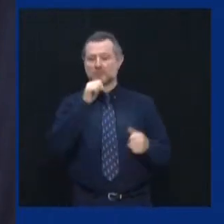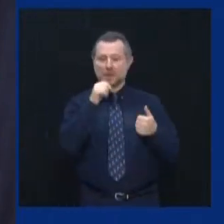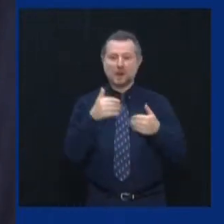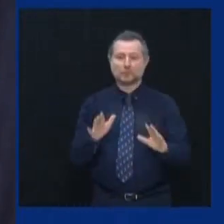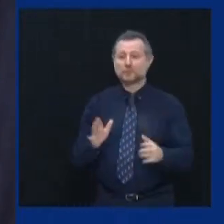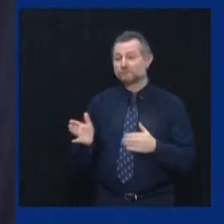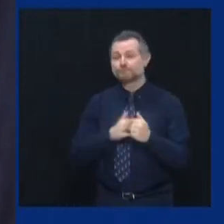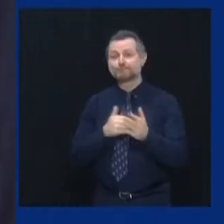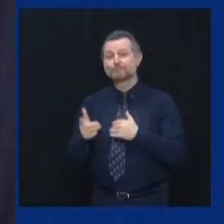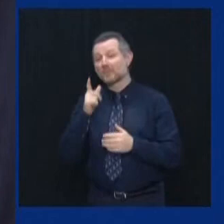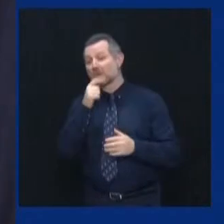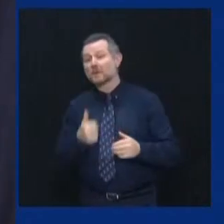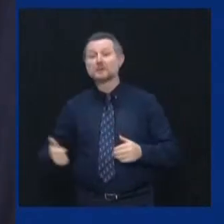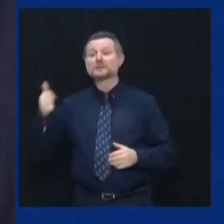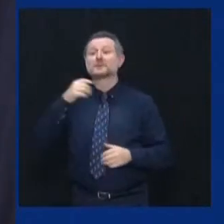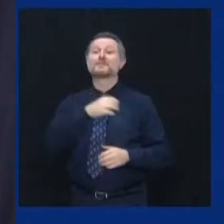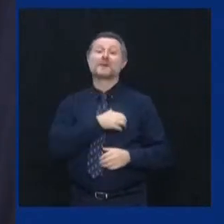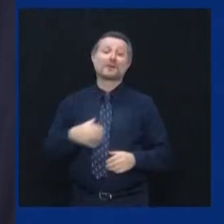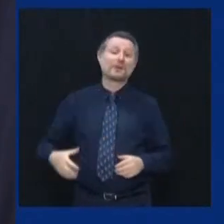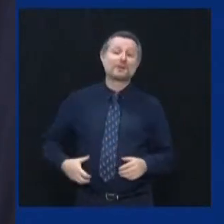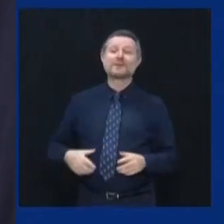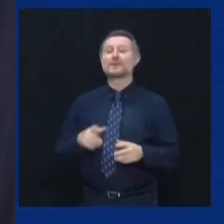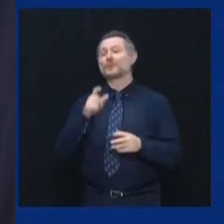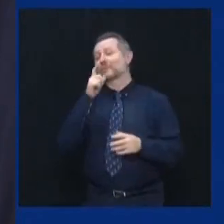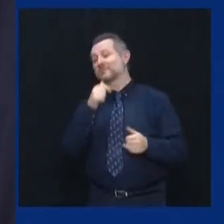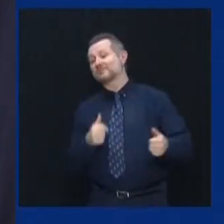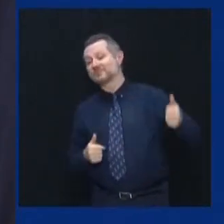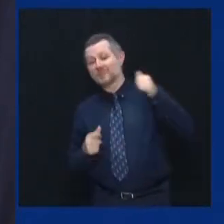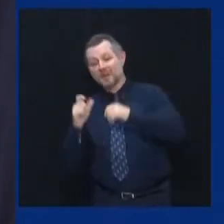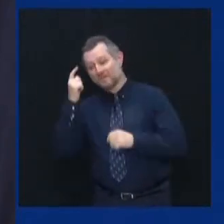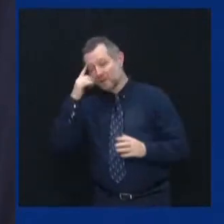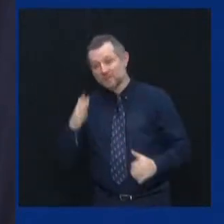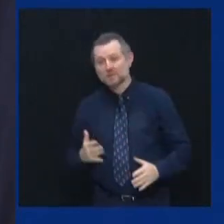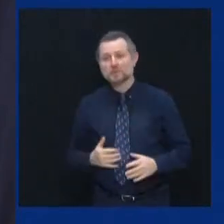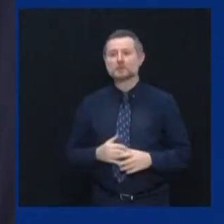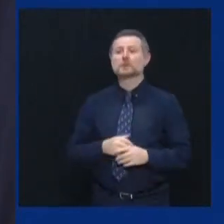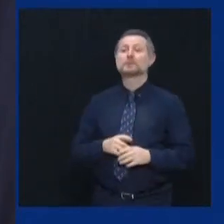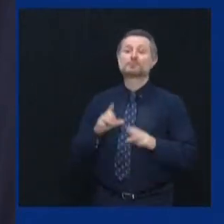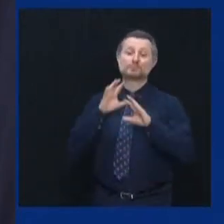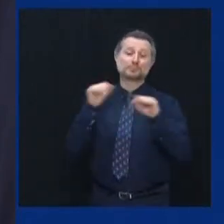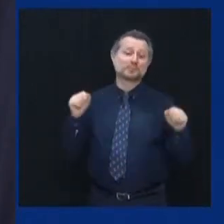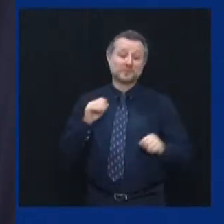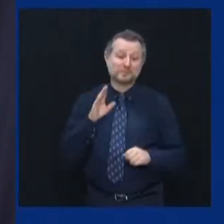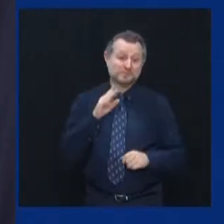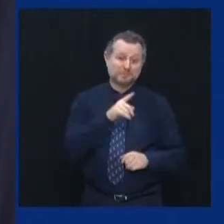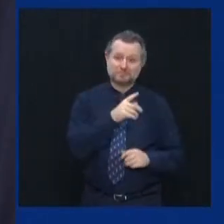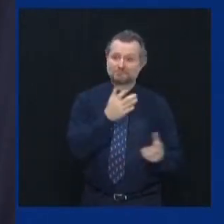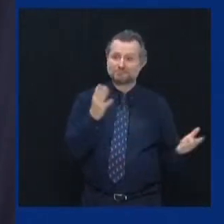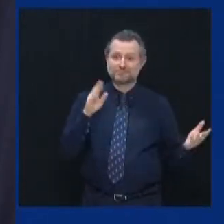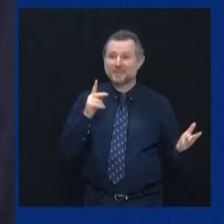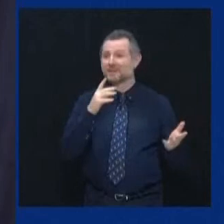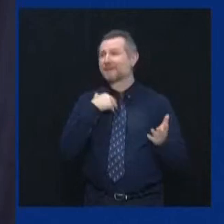it's a mayor. I don't care if it's a county executive. I don't care if it's a bank president.